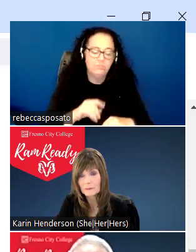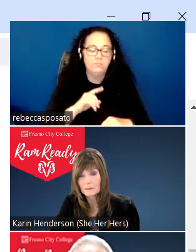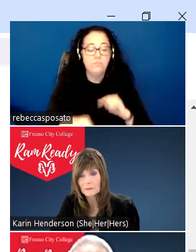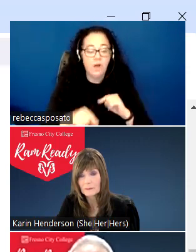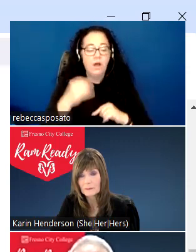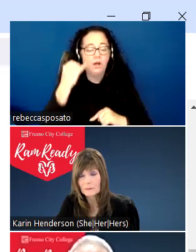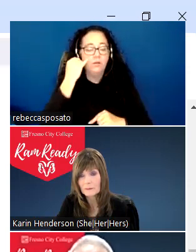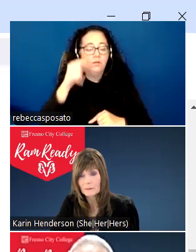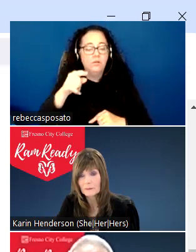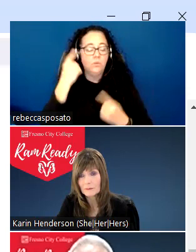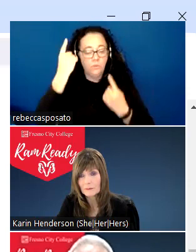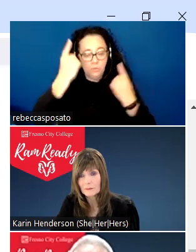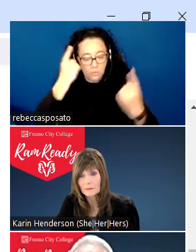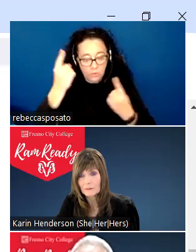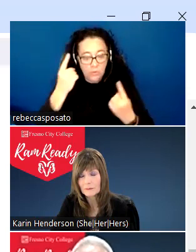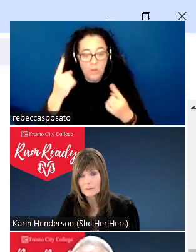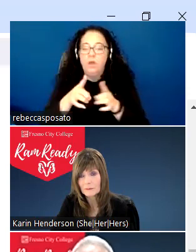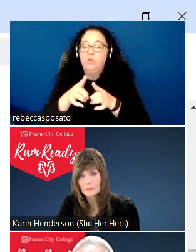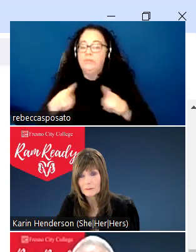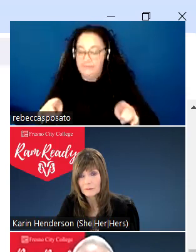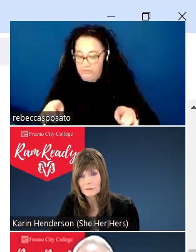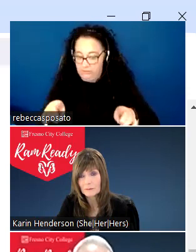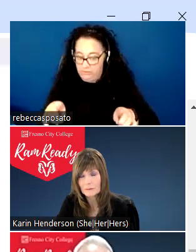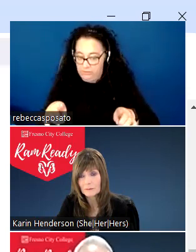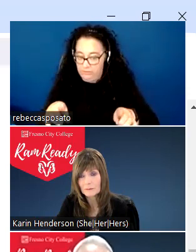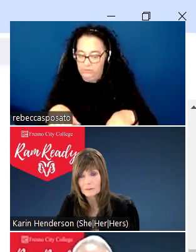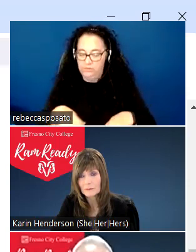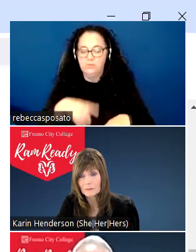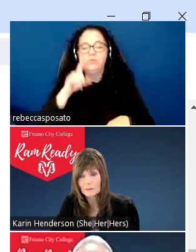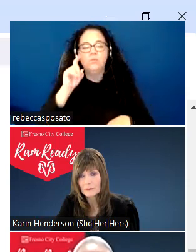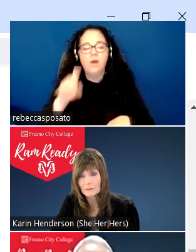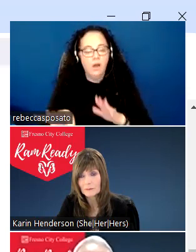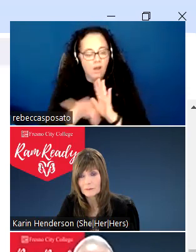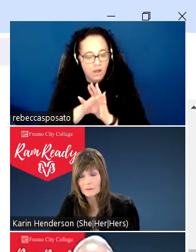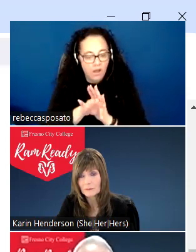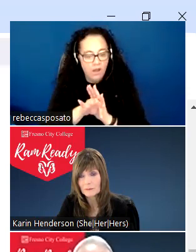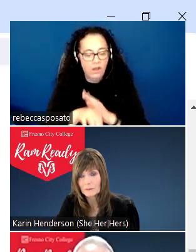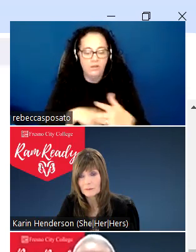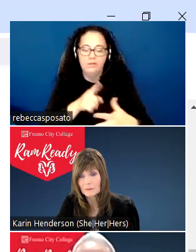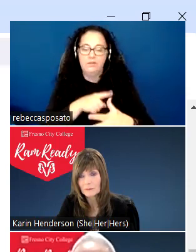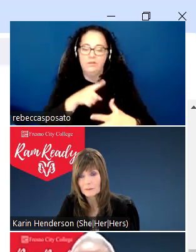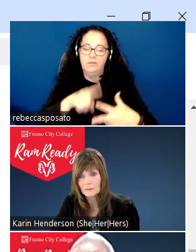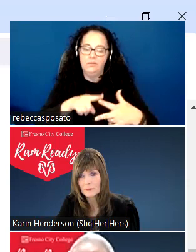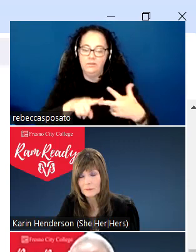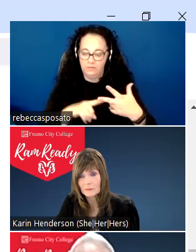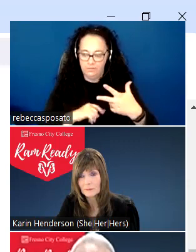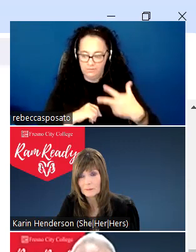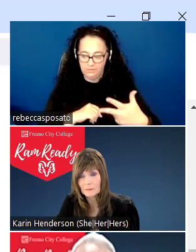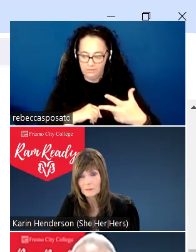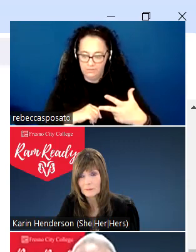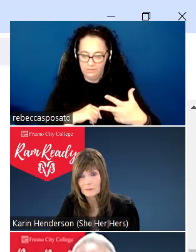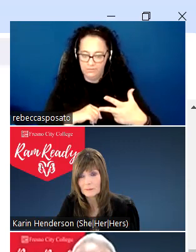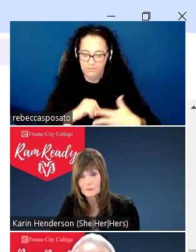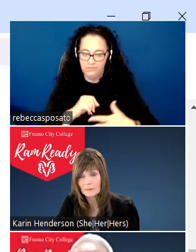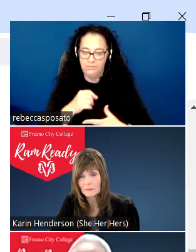considering a degree, you'll have to choose between three general